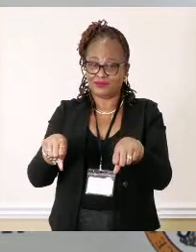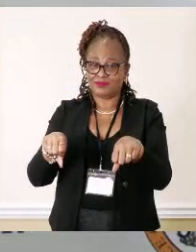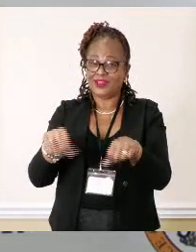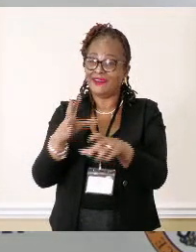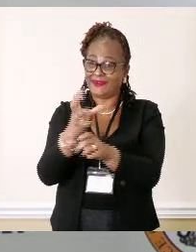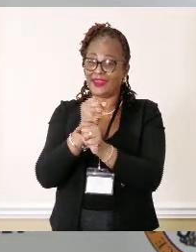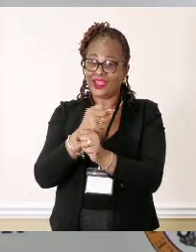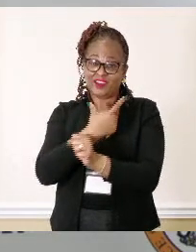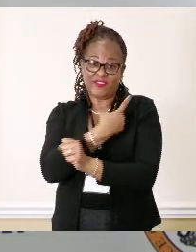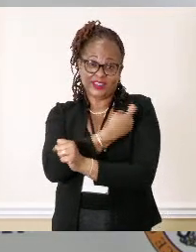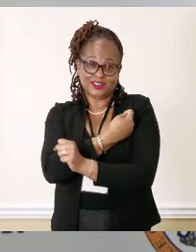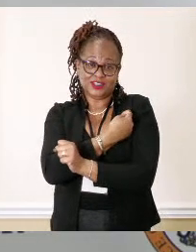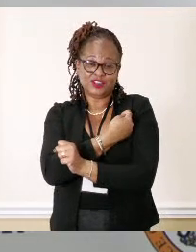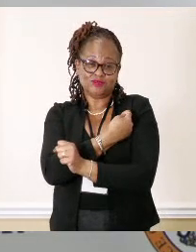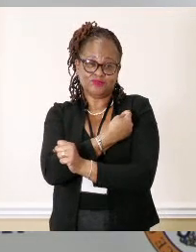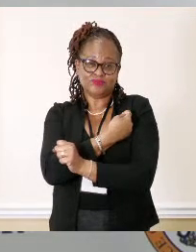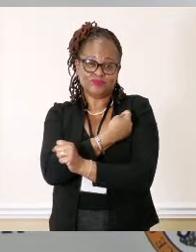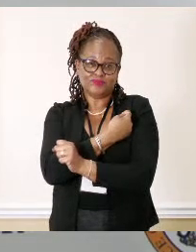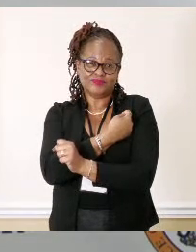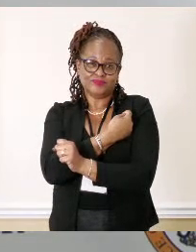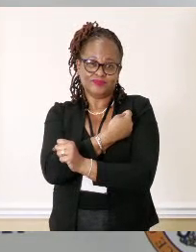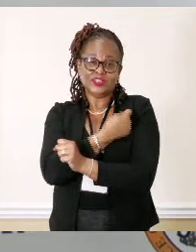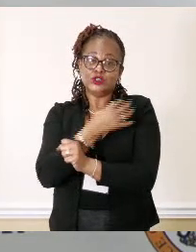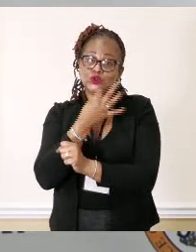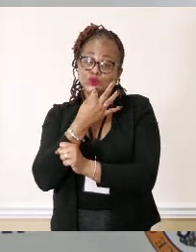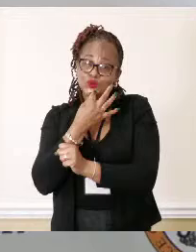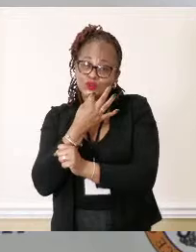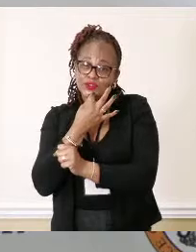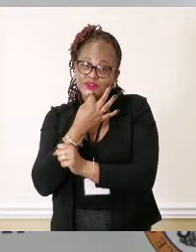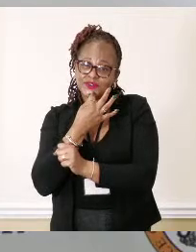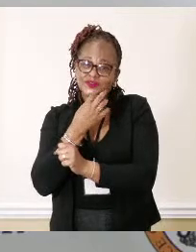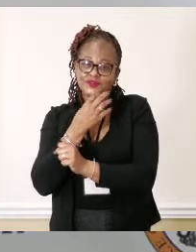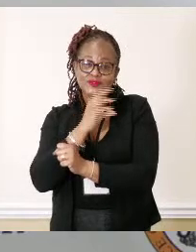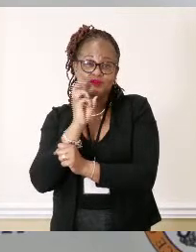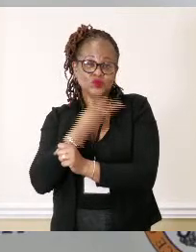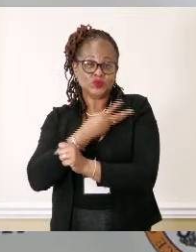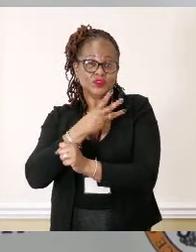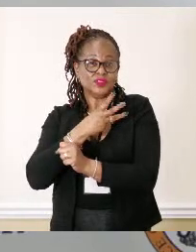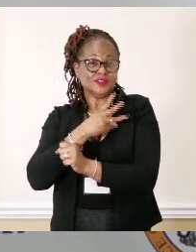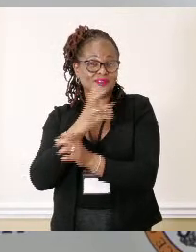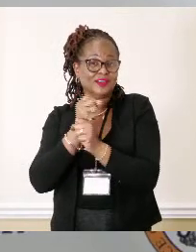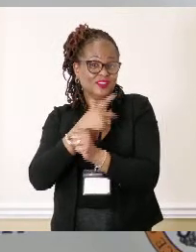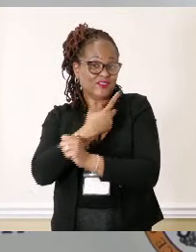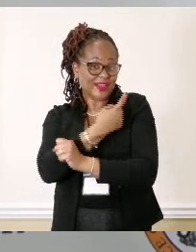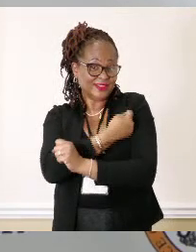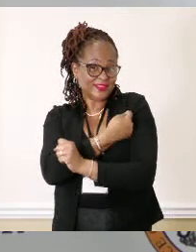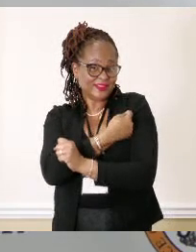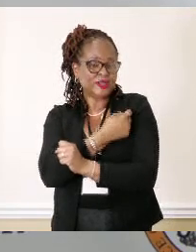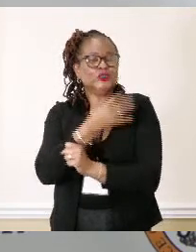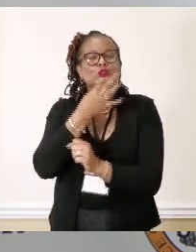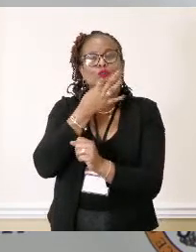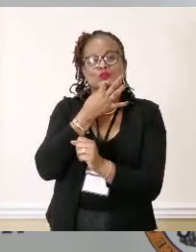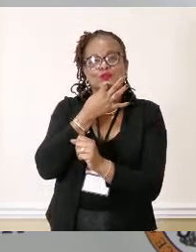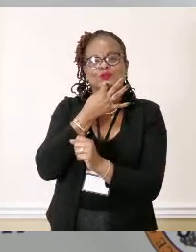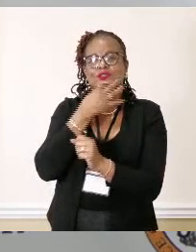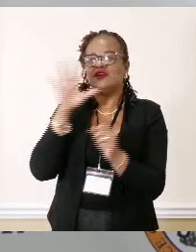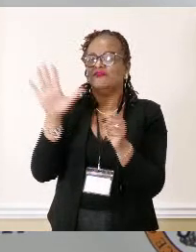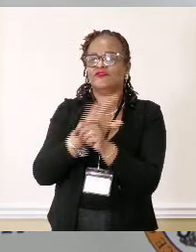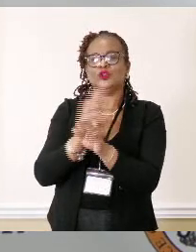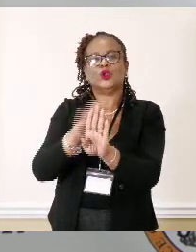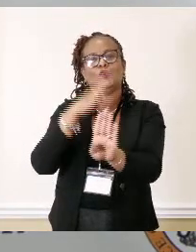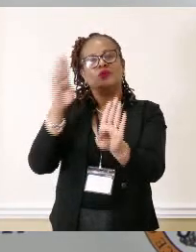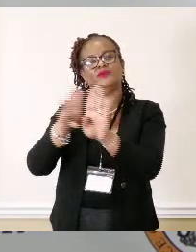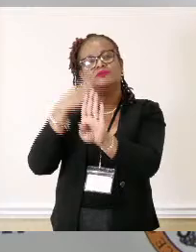get vaccinated. The sooner we get vaccinated, the sooner we can fully open